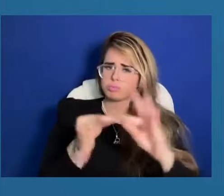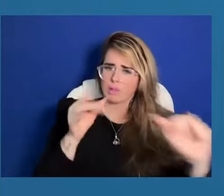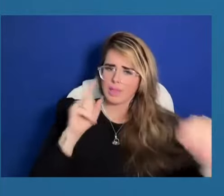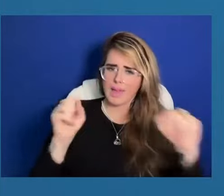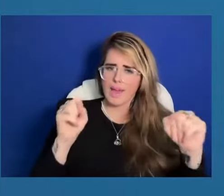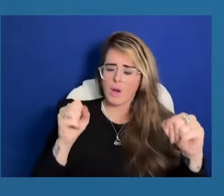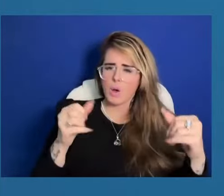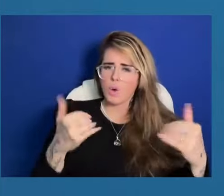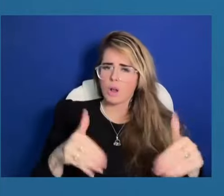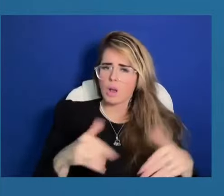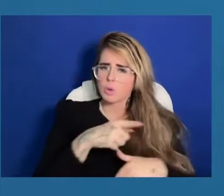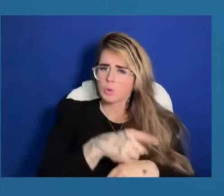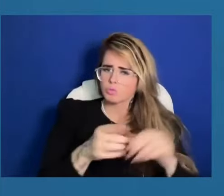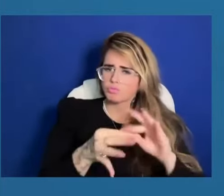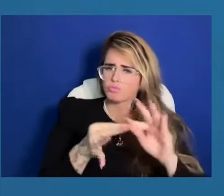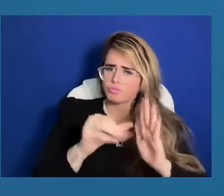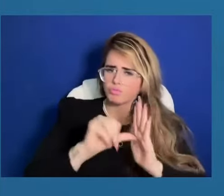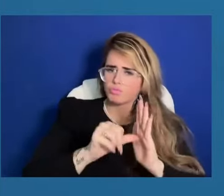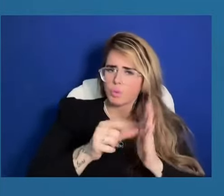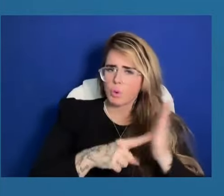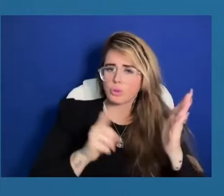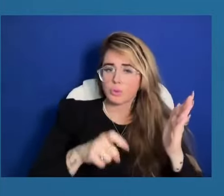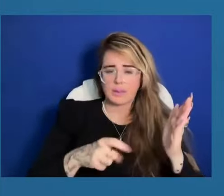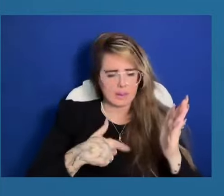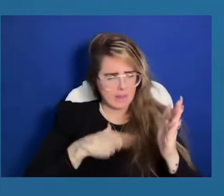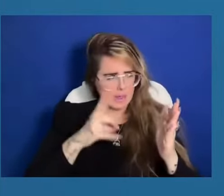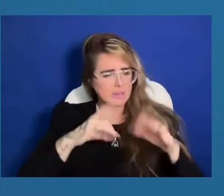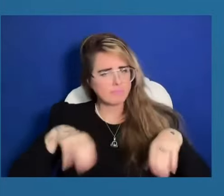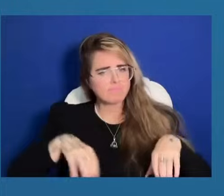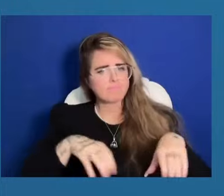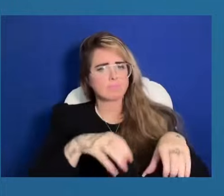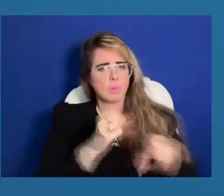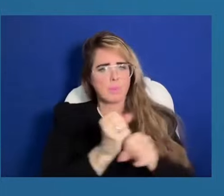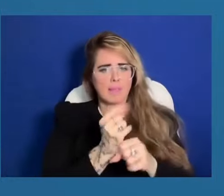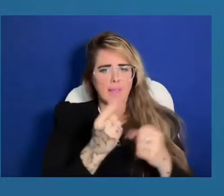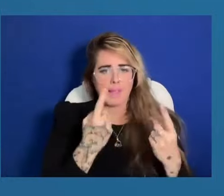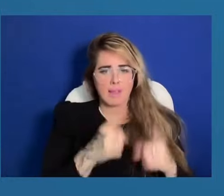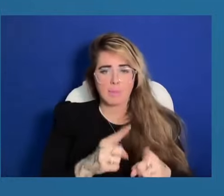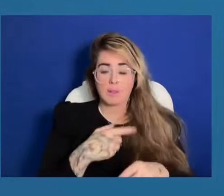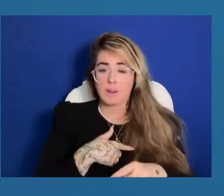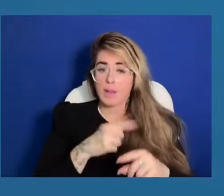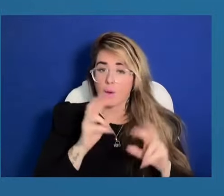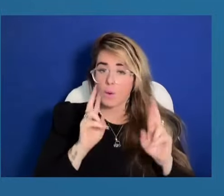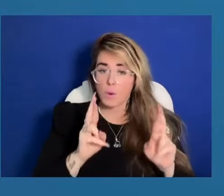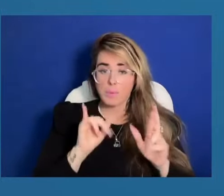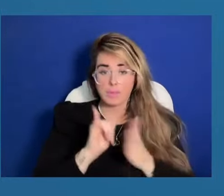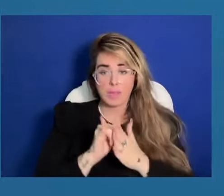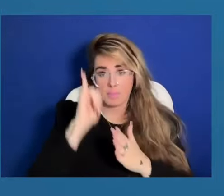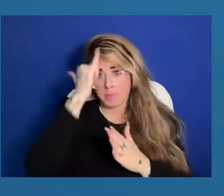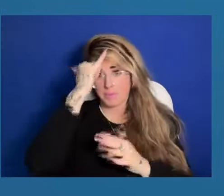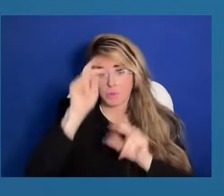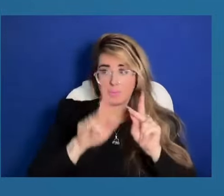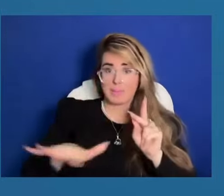vividly about what you needed, I worked really hard to make that happen. And I hope that it serves the people of Buffalo.